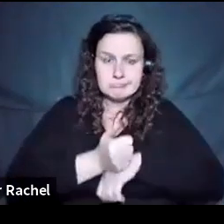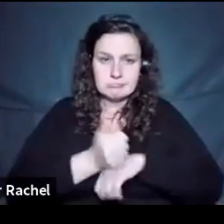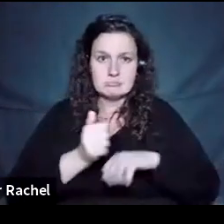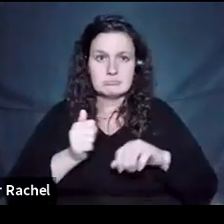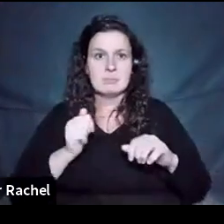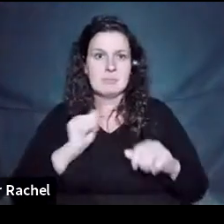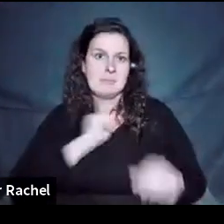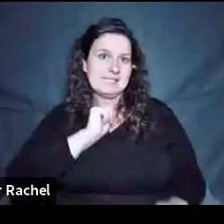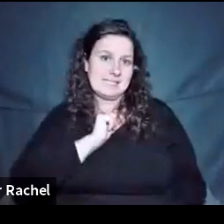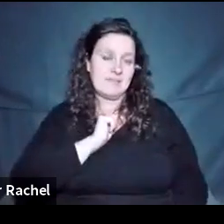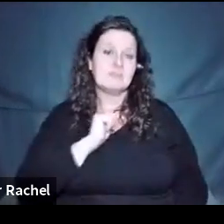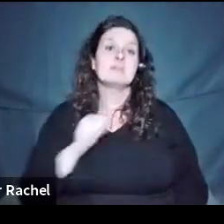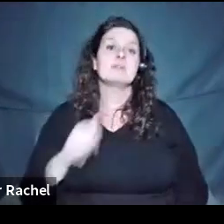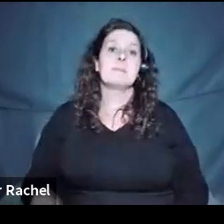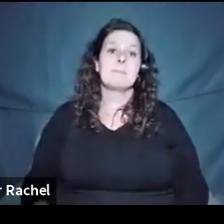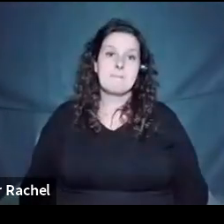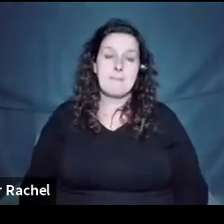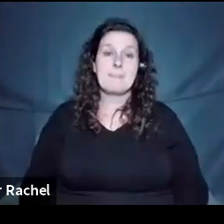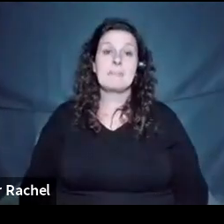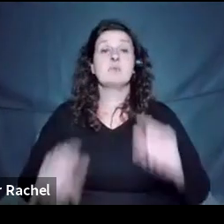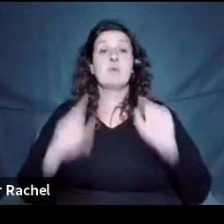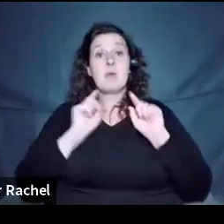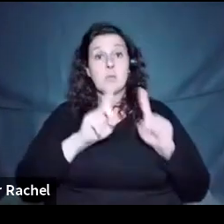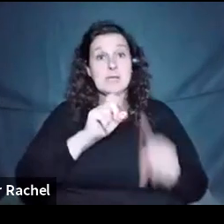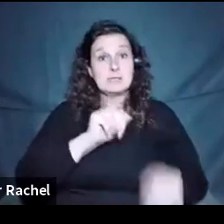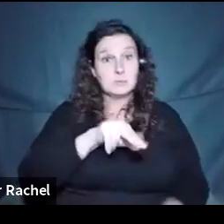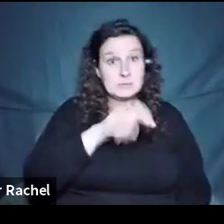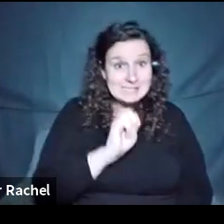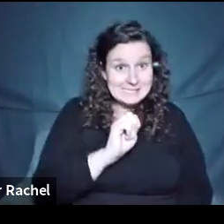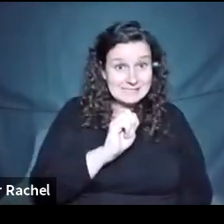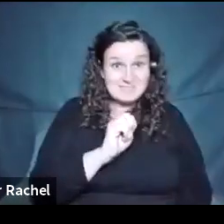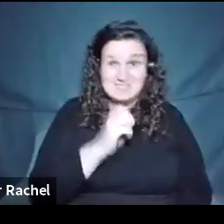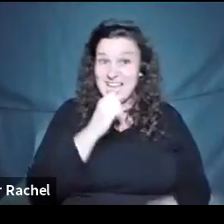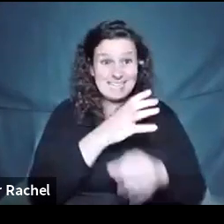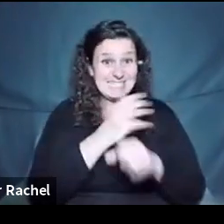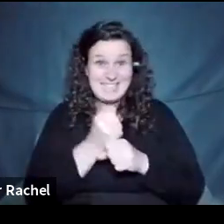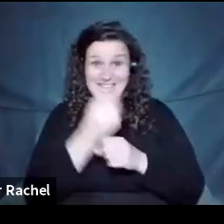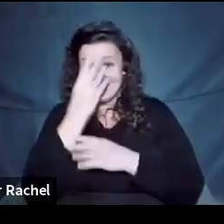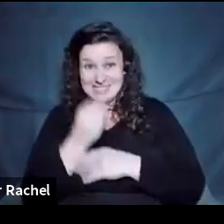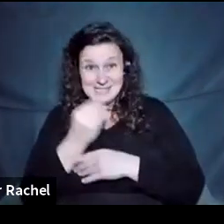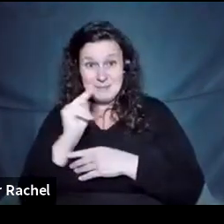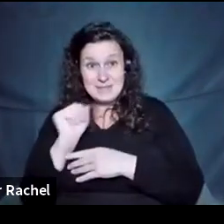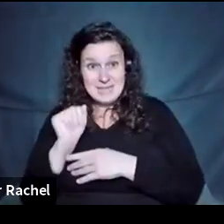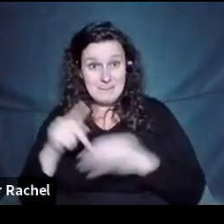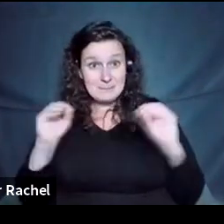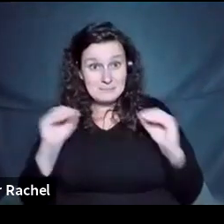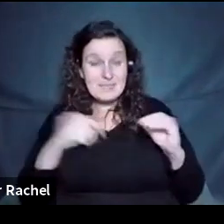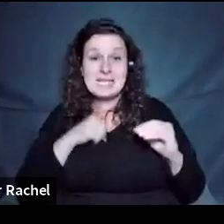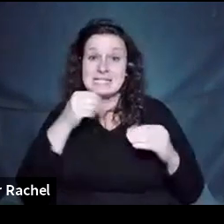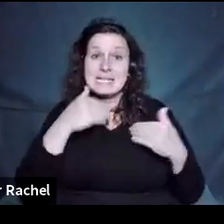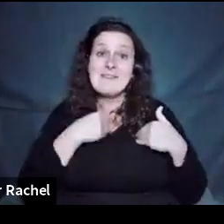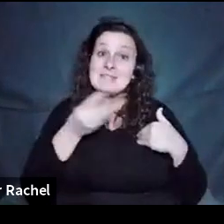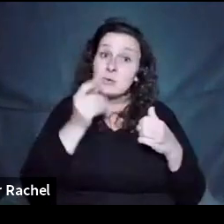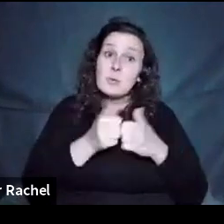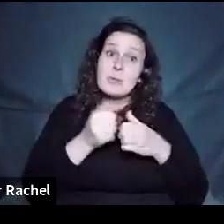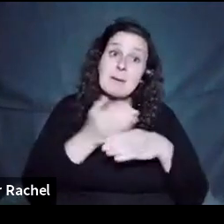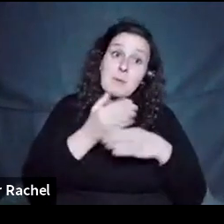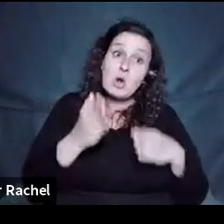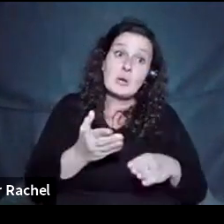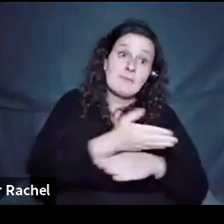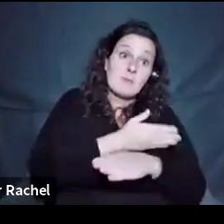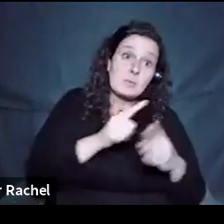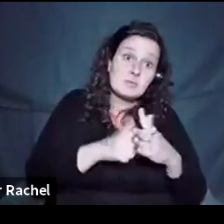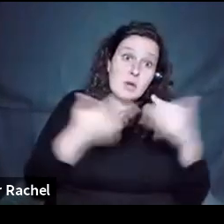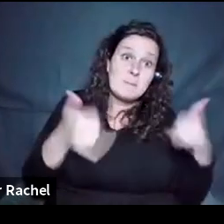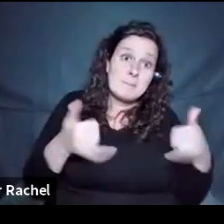And so when I went to a scene and I didn't get the sleep and I didn't have dinner with my partner before we started playing,